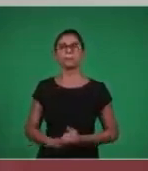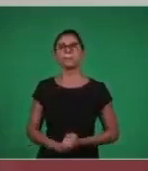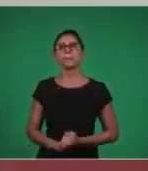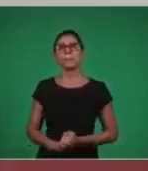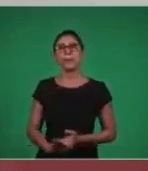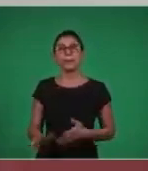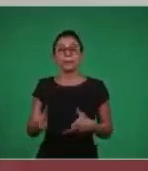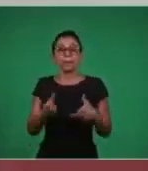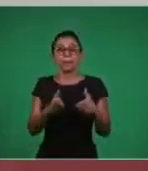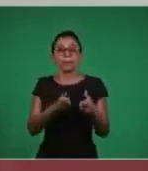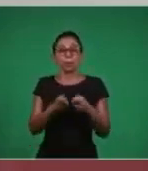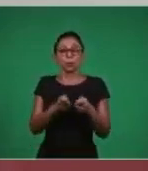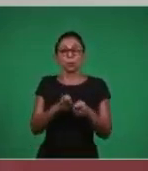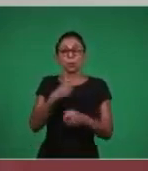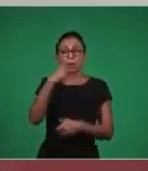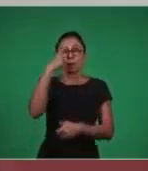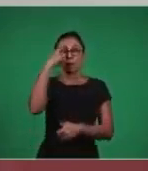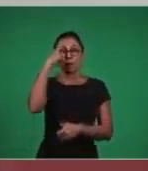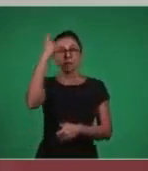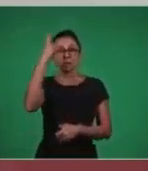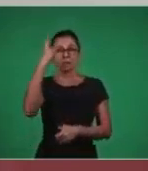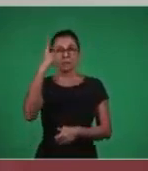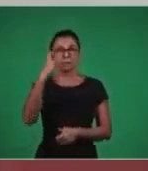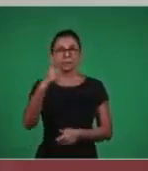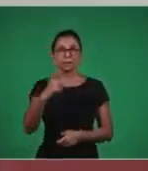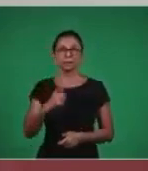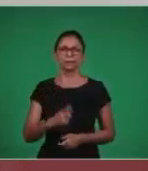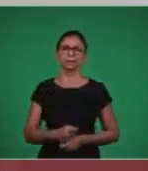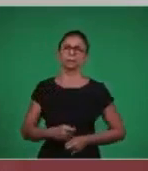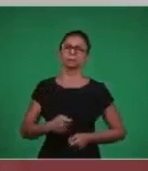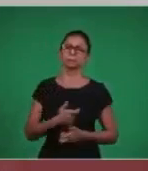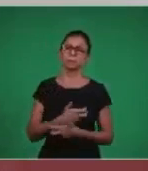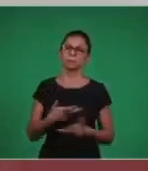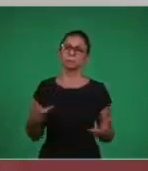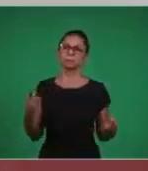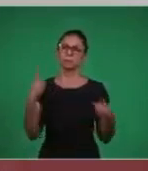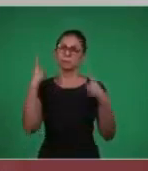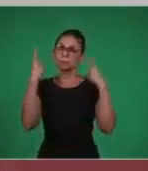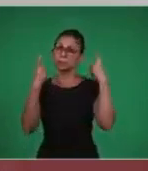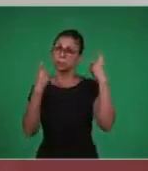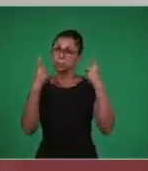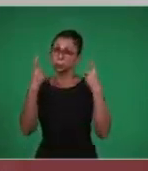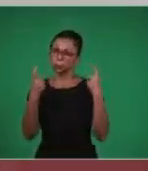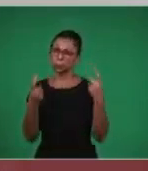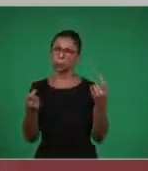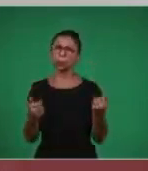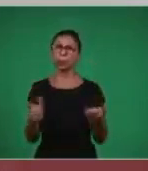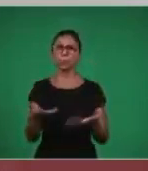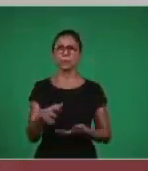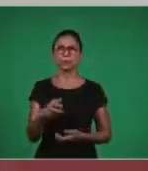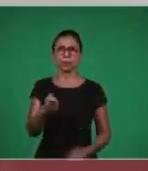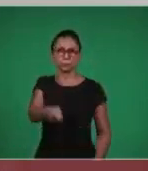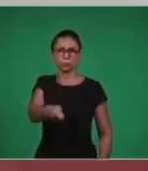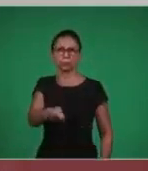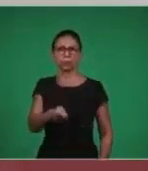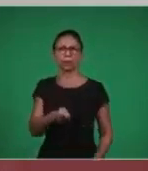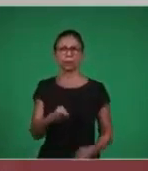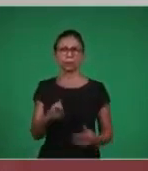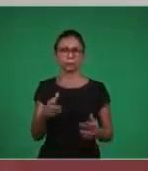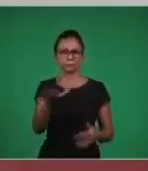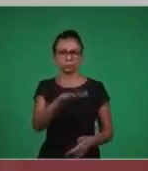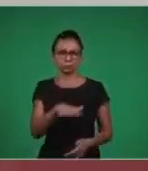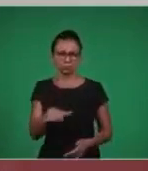citizenship and the control of violence. And one of the things that causes greatest concern in the government,